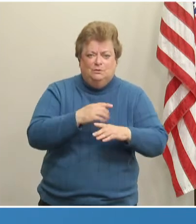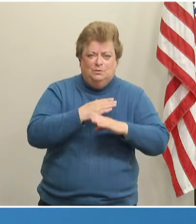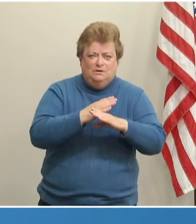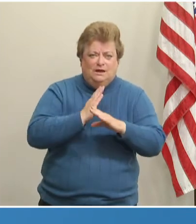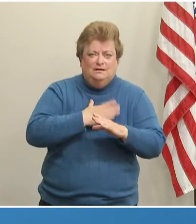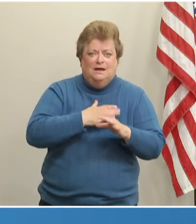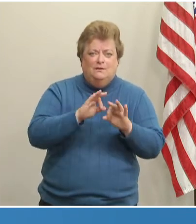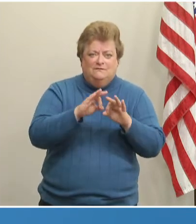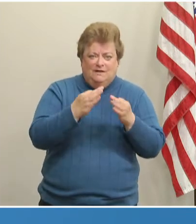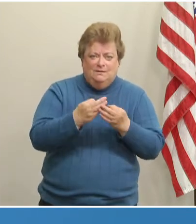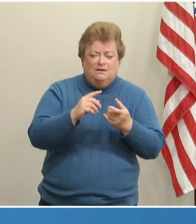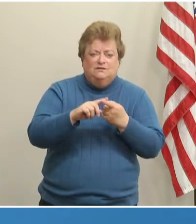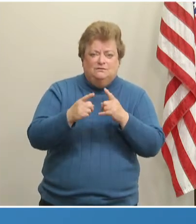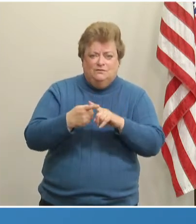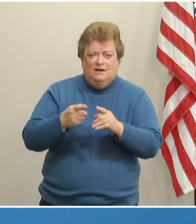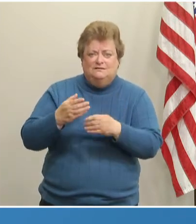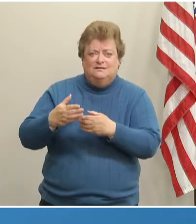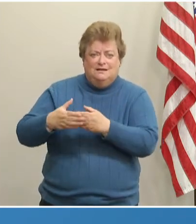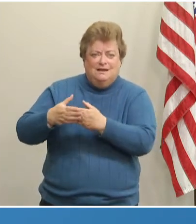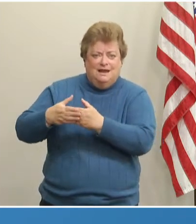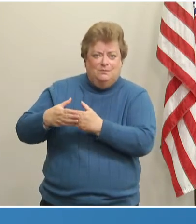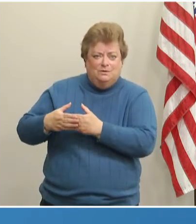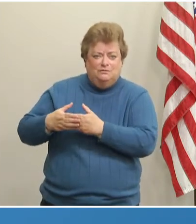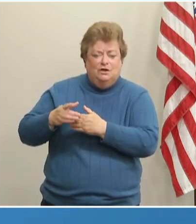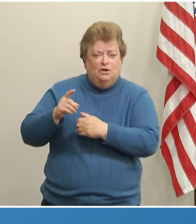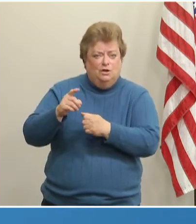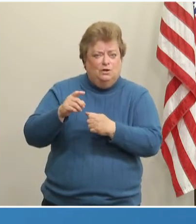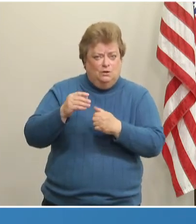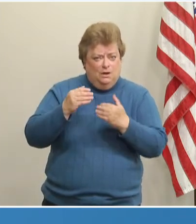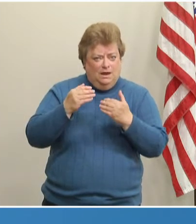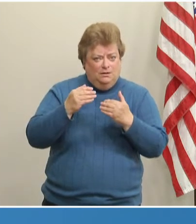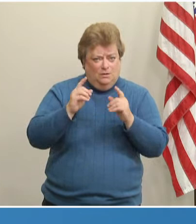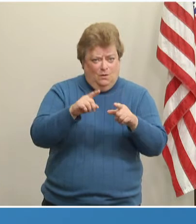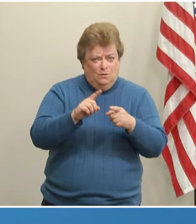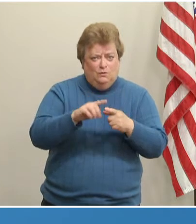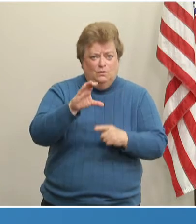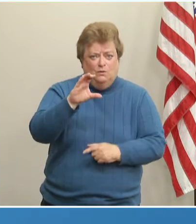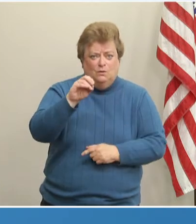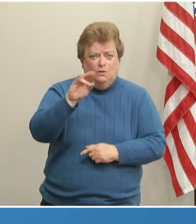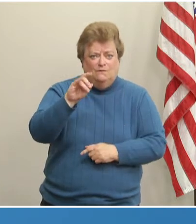friends, and neighbors. You can register and schedule your vaccination appointment at